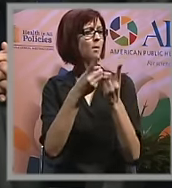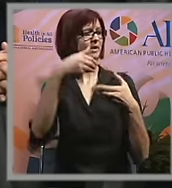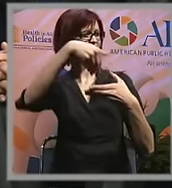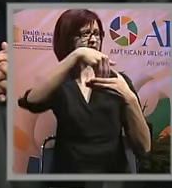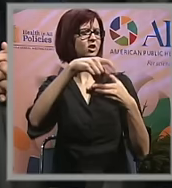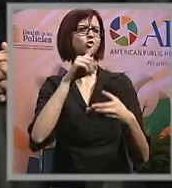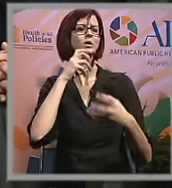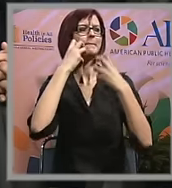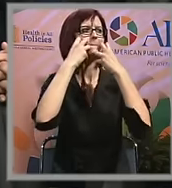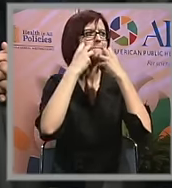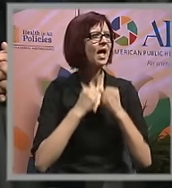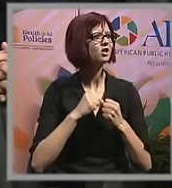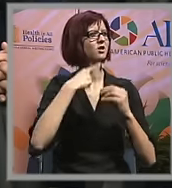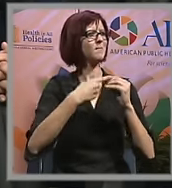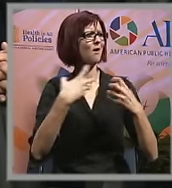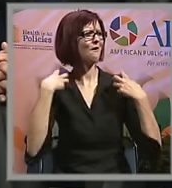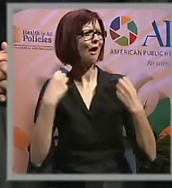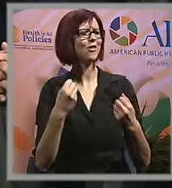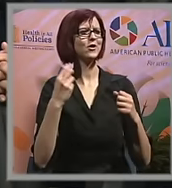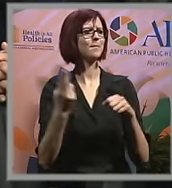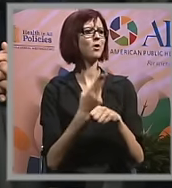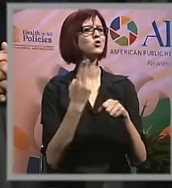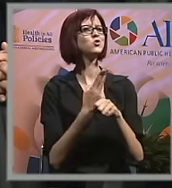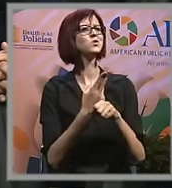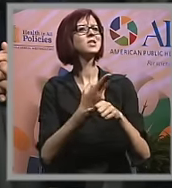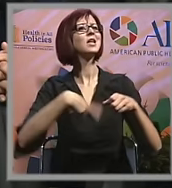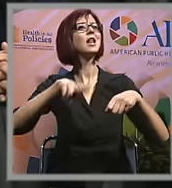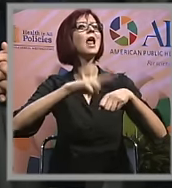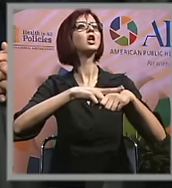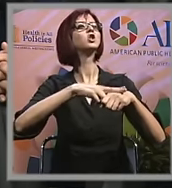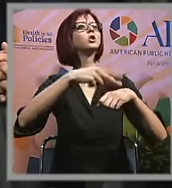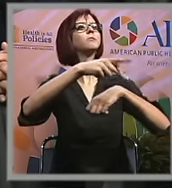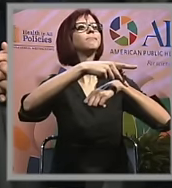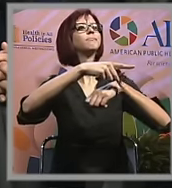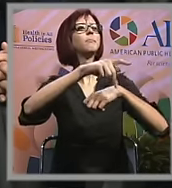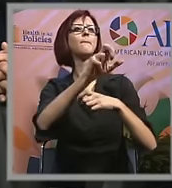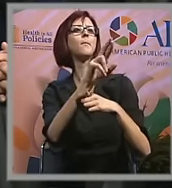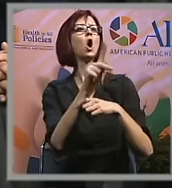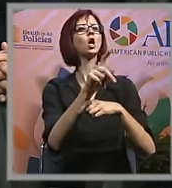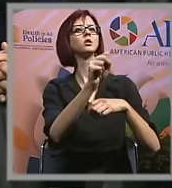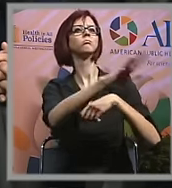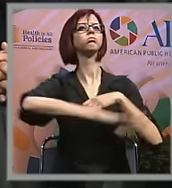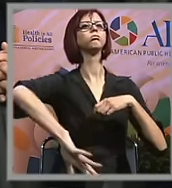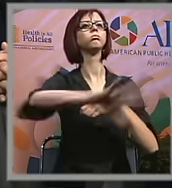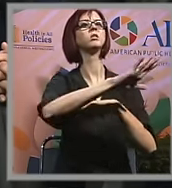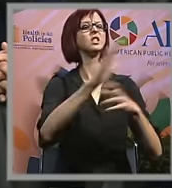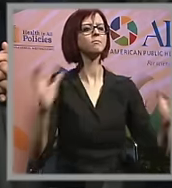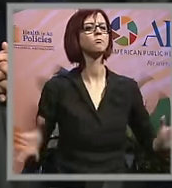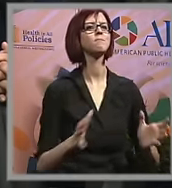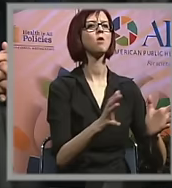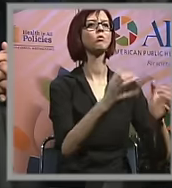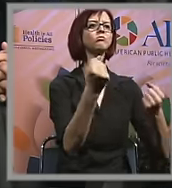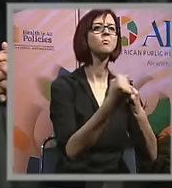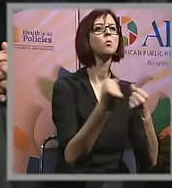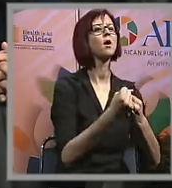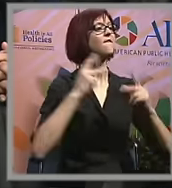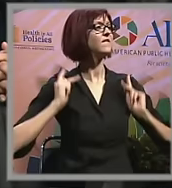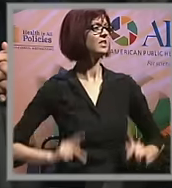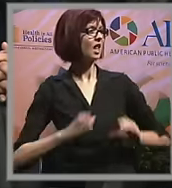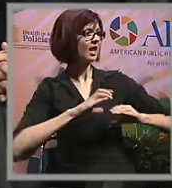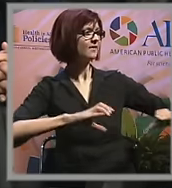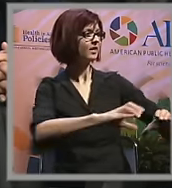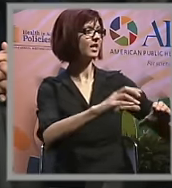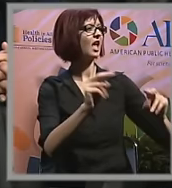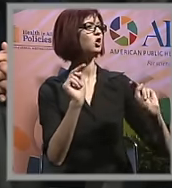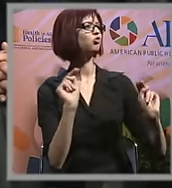is passionate about health and about using the national parks as a place to promote both physical activity and good nutrition. So like this, we